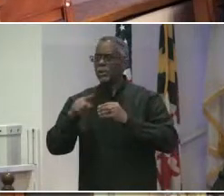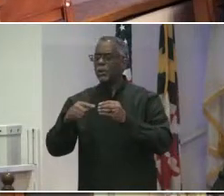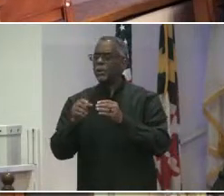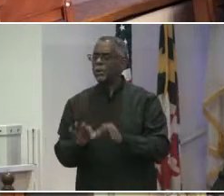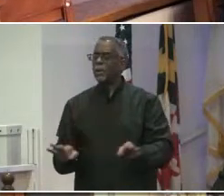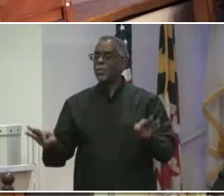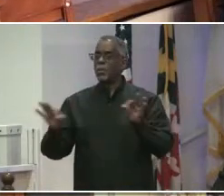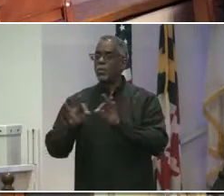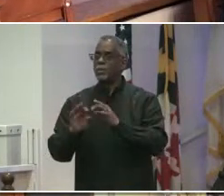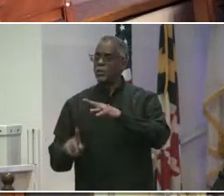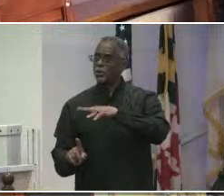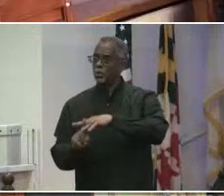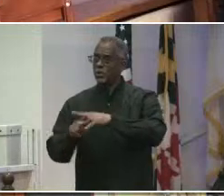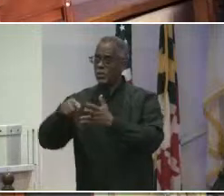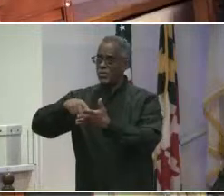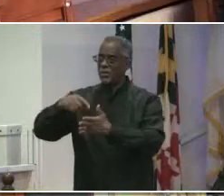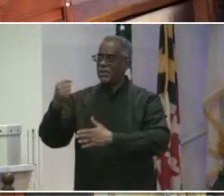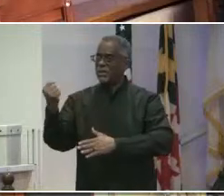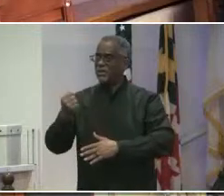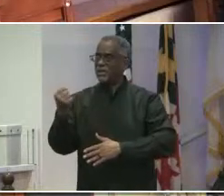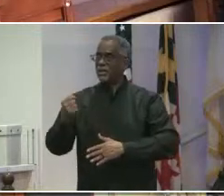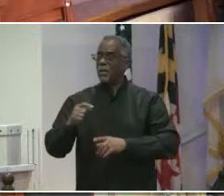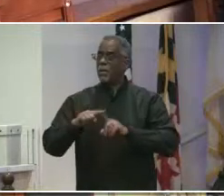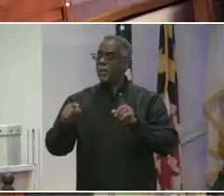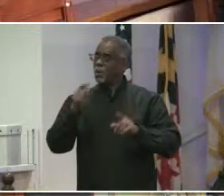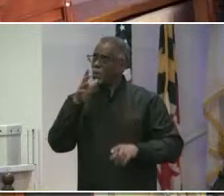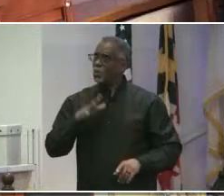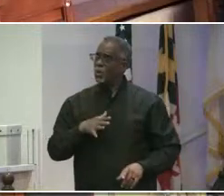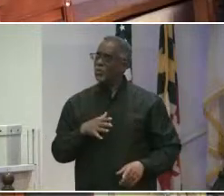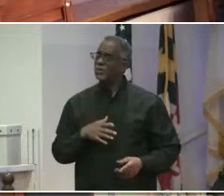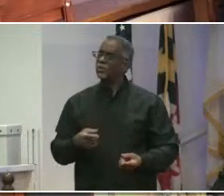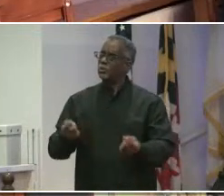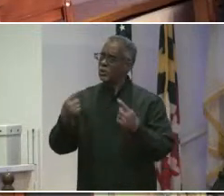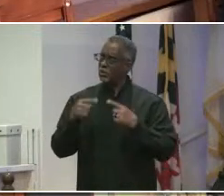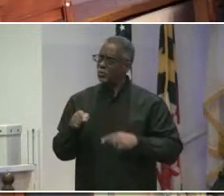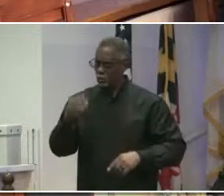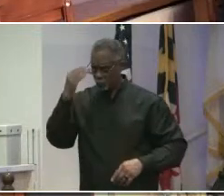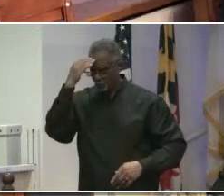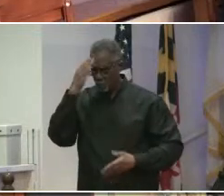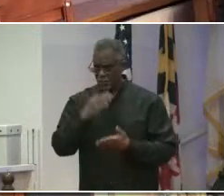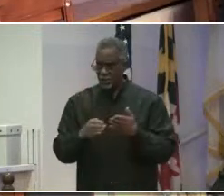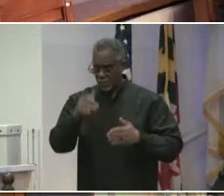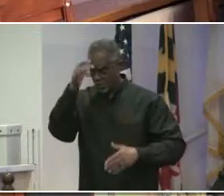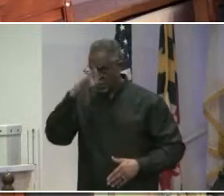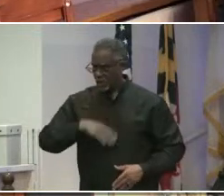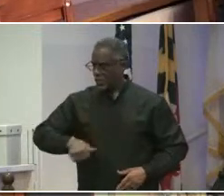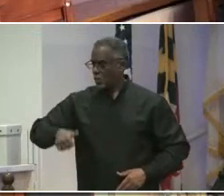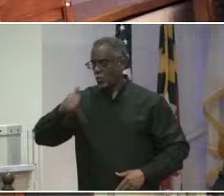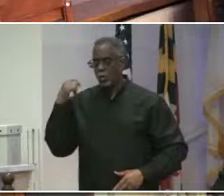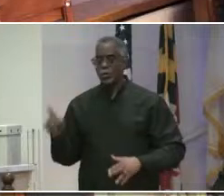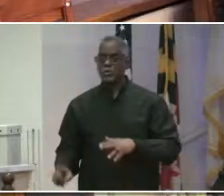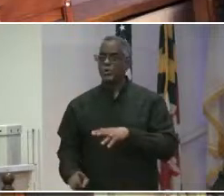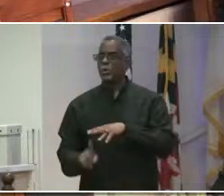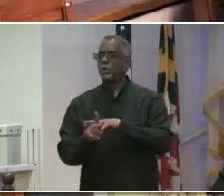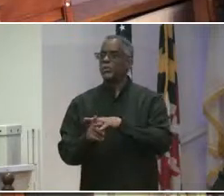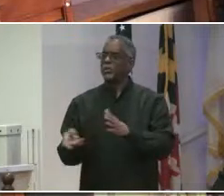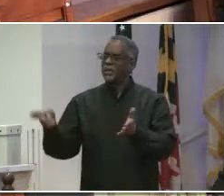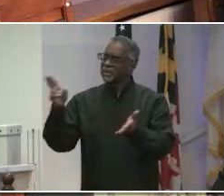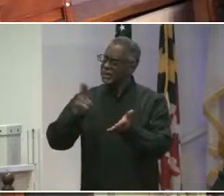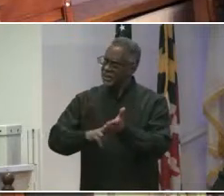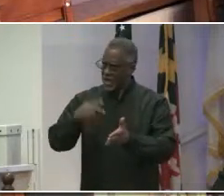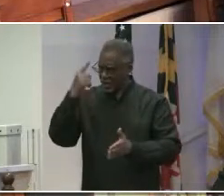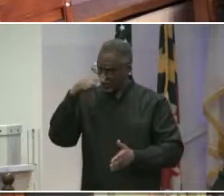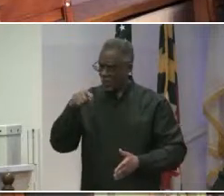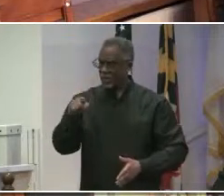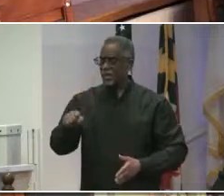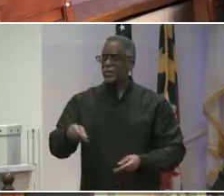Saturday. Or women, though, come on now. You know some guys ain't going to come. Go and sign up for them. Take the information back